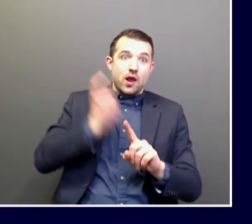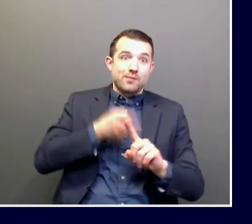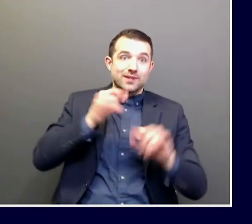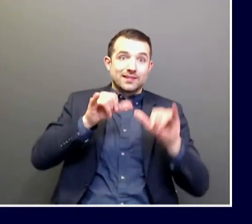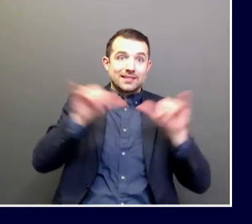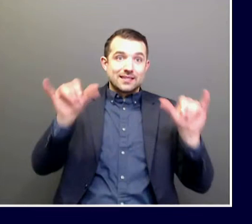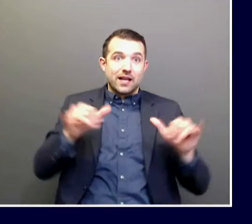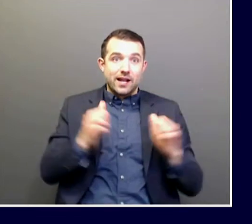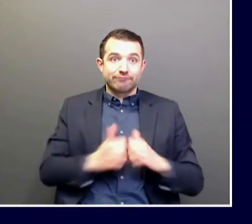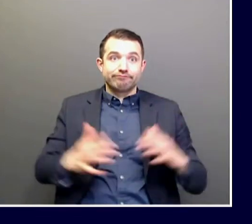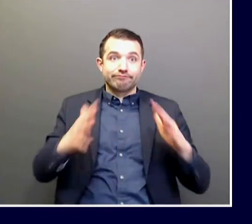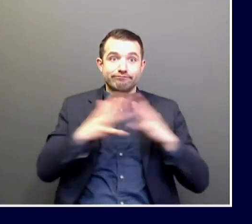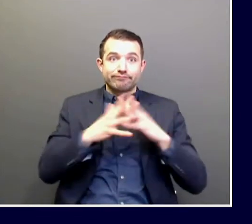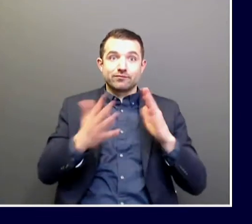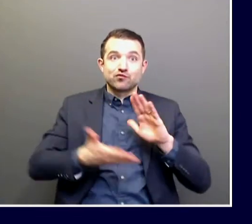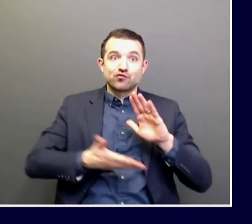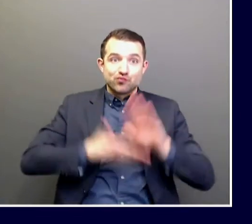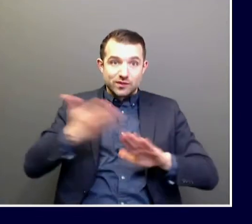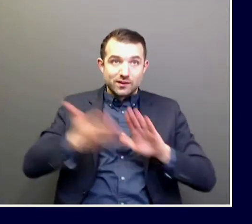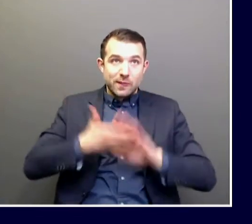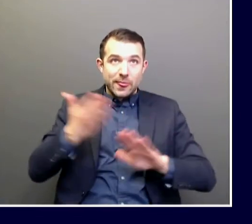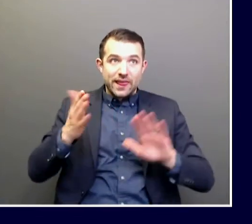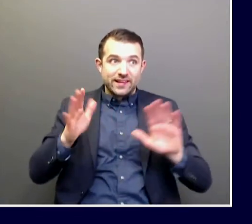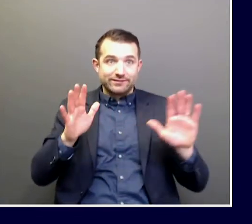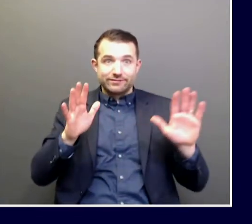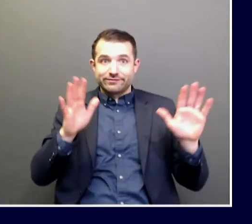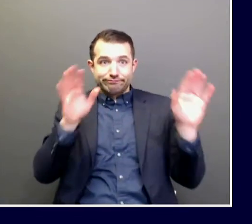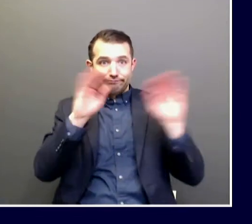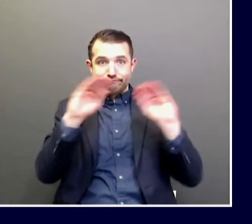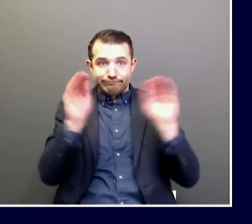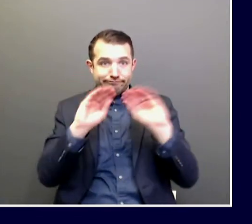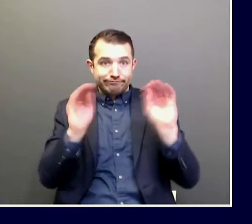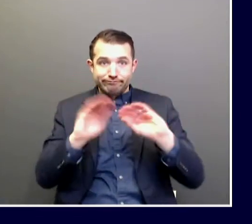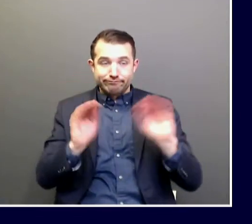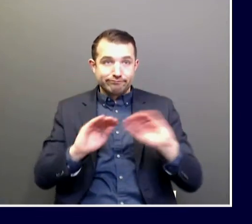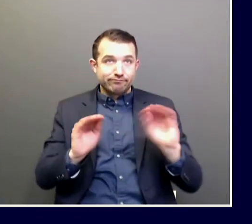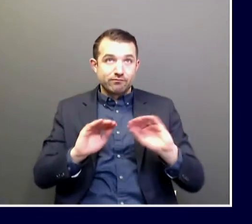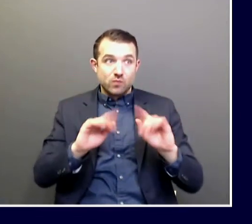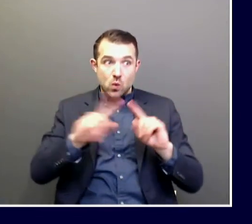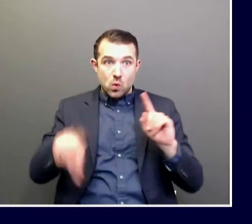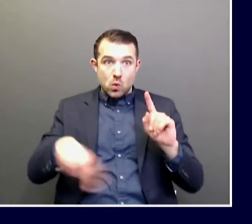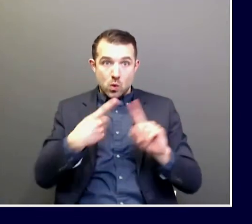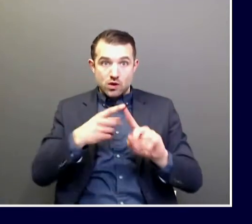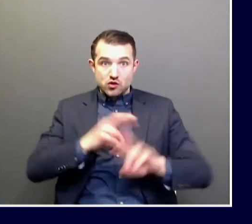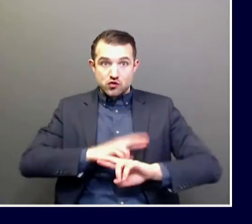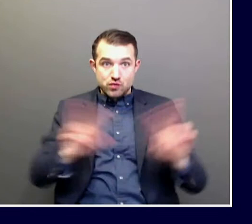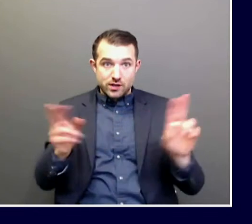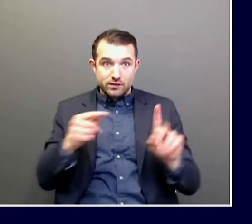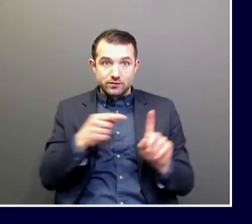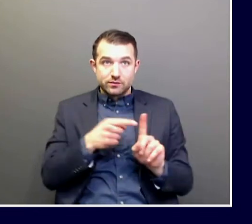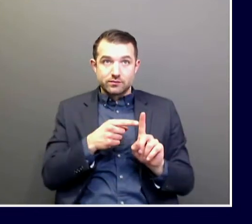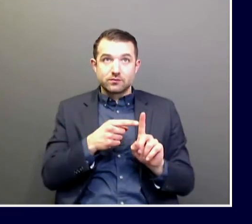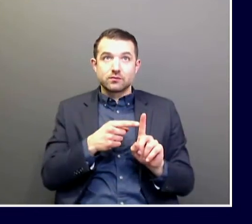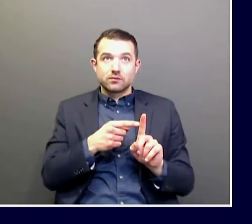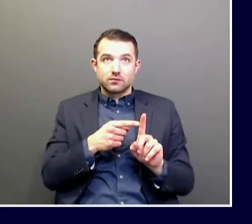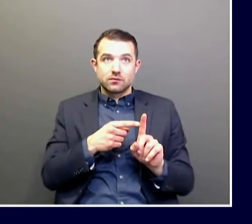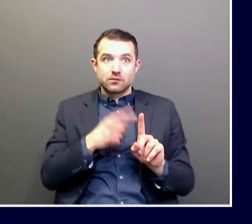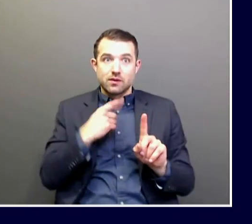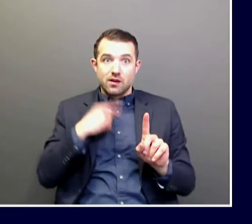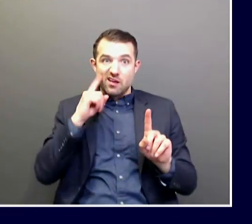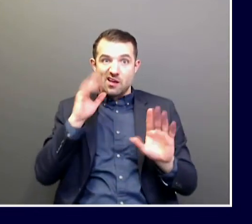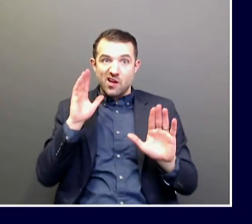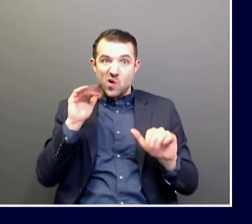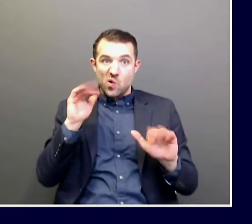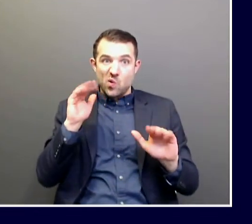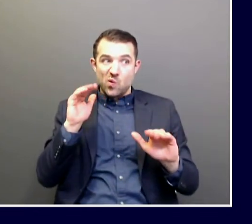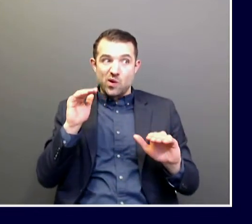neural nets and AIs and all of those things are ready to go, we are hoping to dedicate a bunch of computing